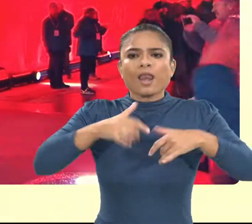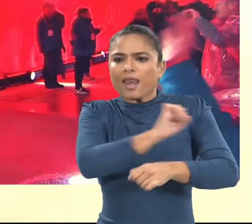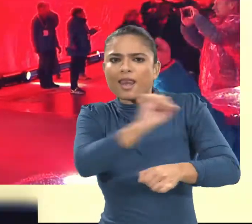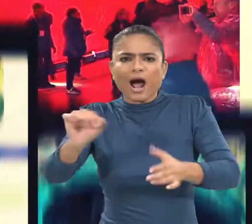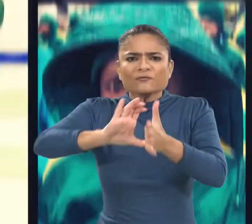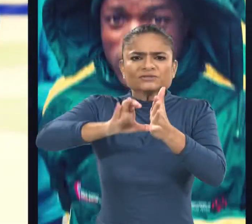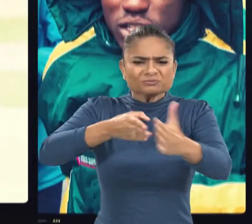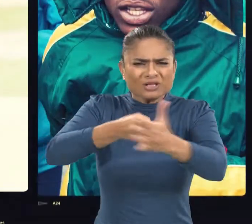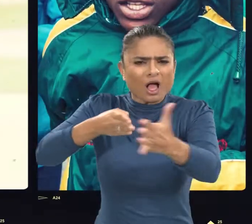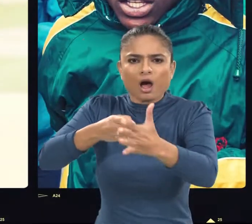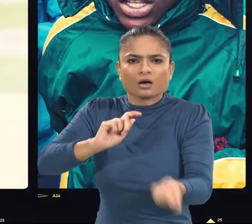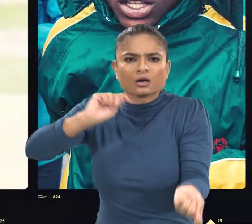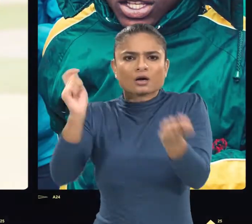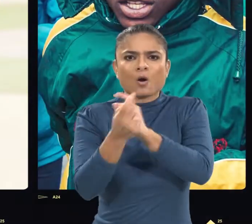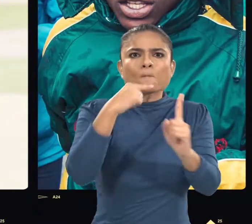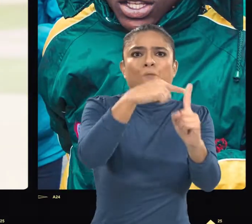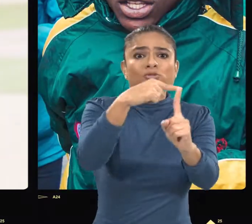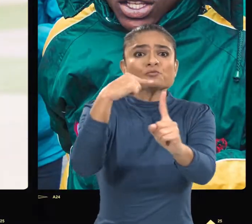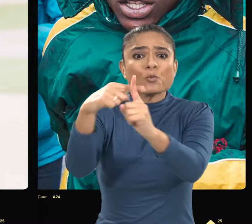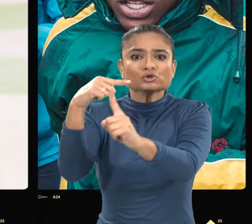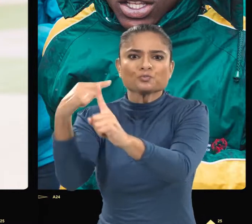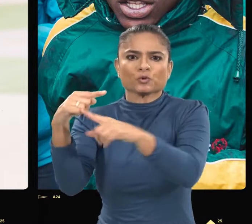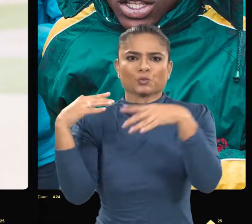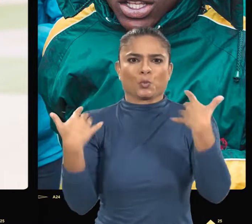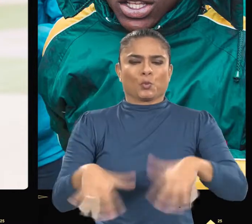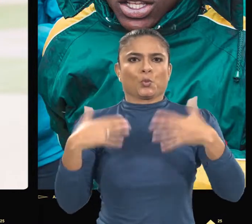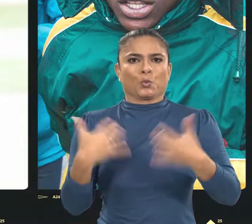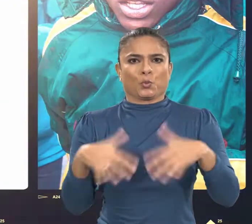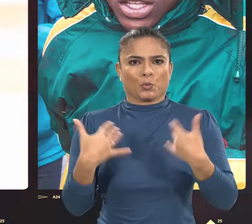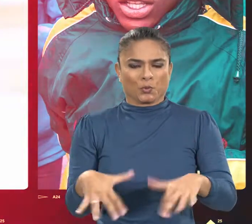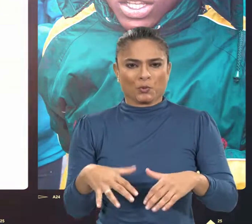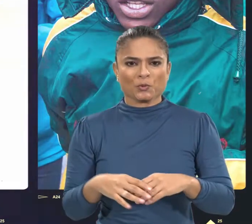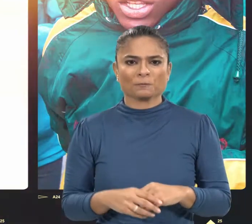of sports and to transform the lives of their families and communities.